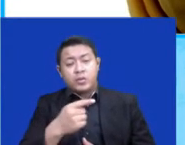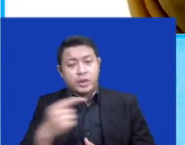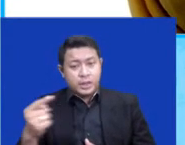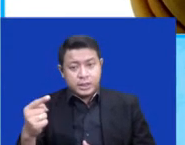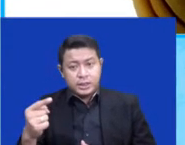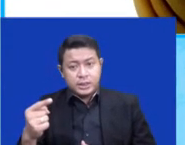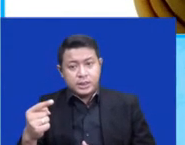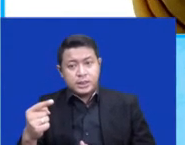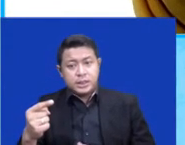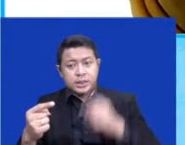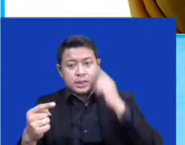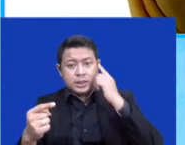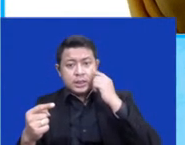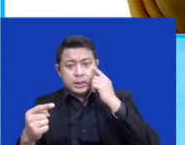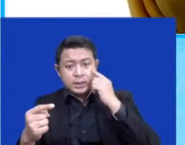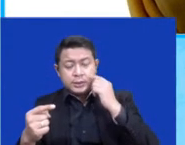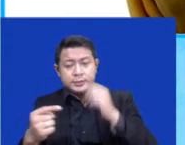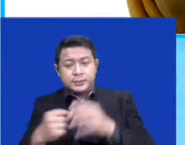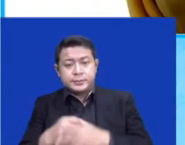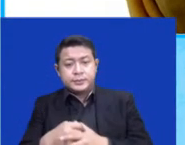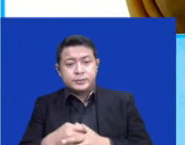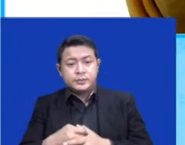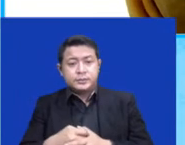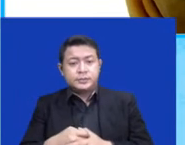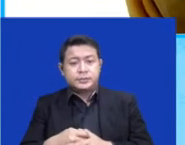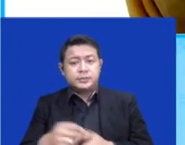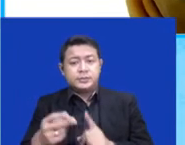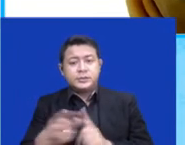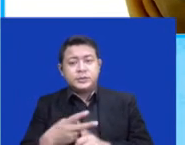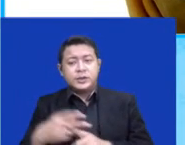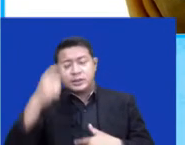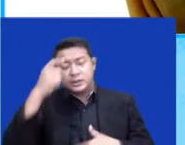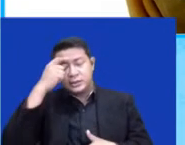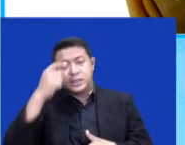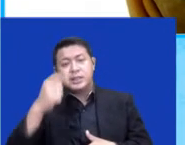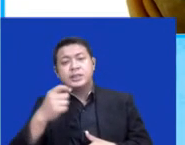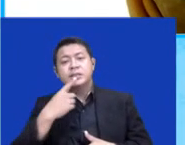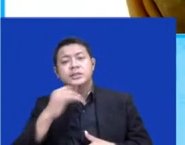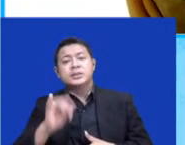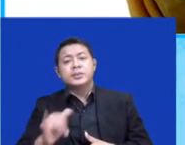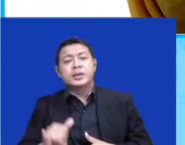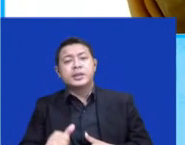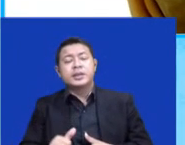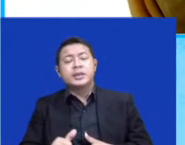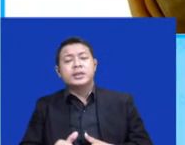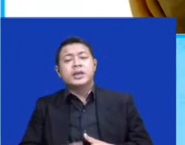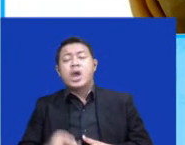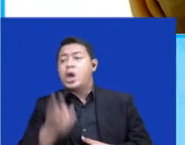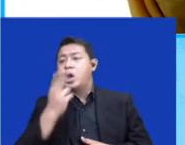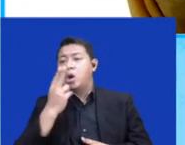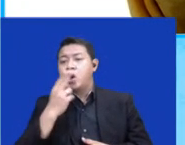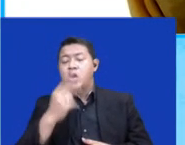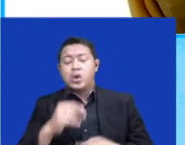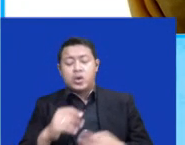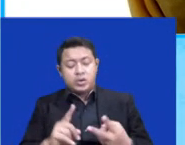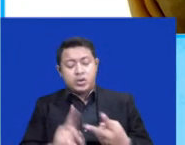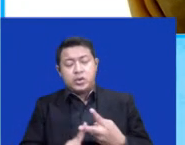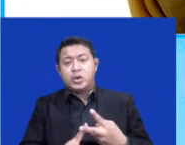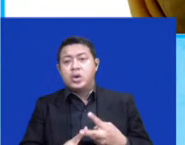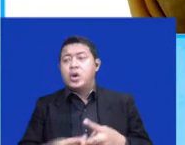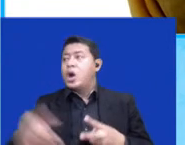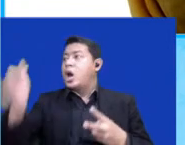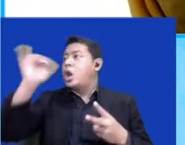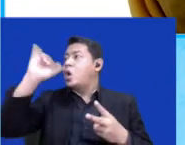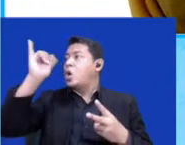the factor of non-communicable disease such as tobacco use, the alcohol usage, physical inactivity, you